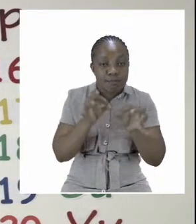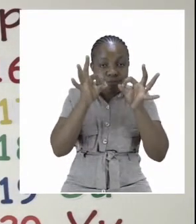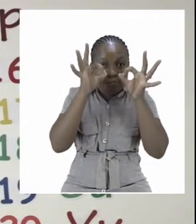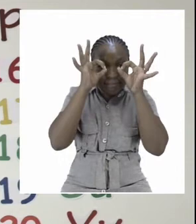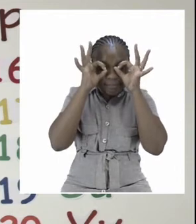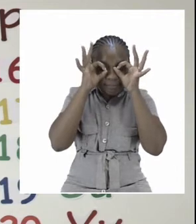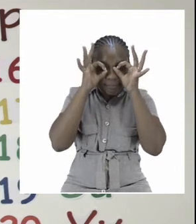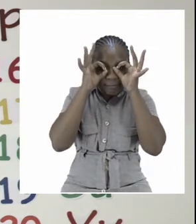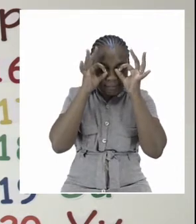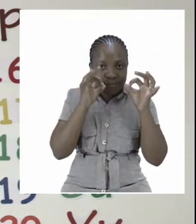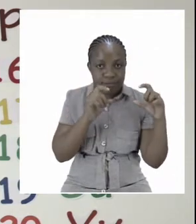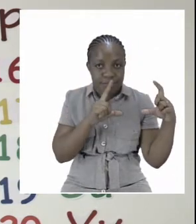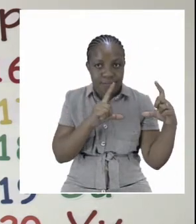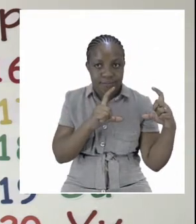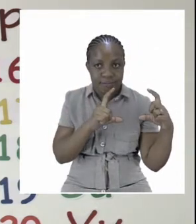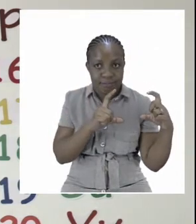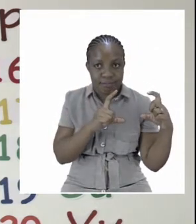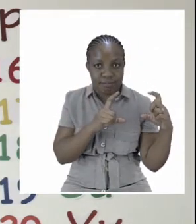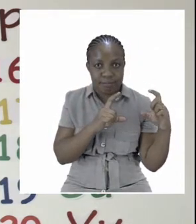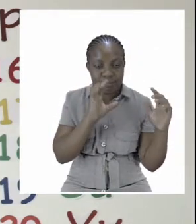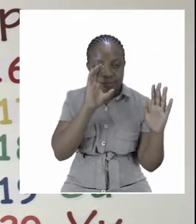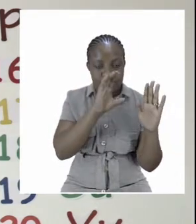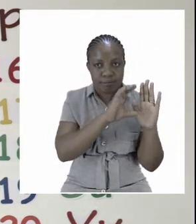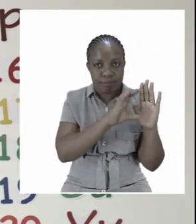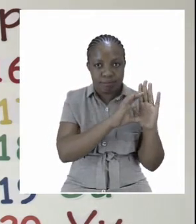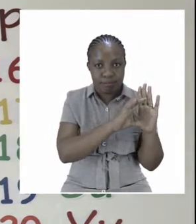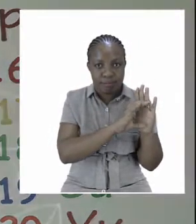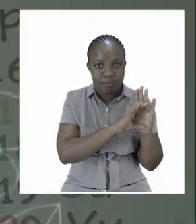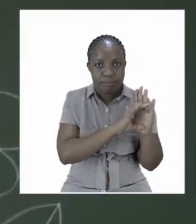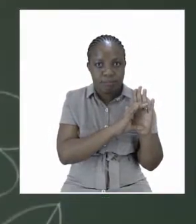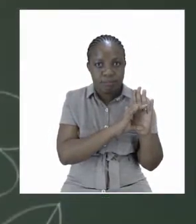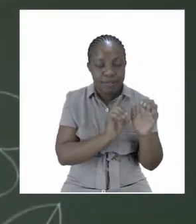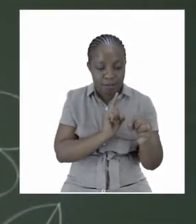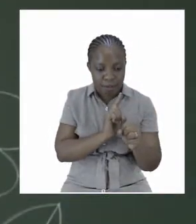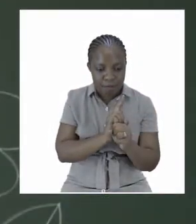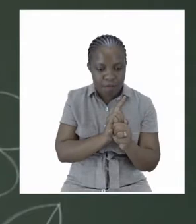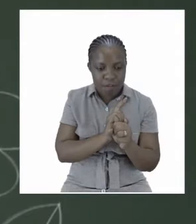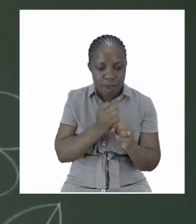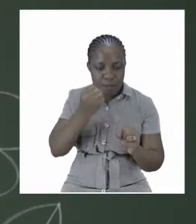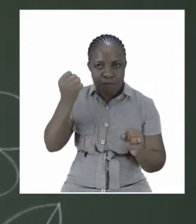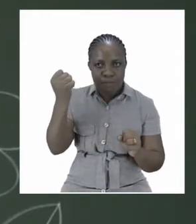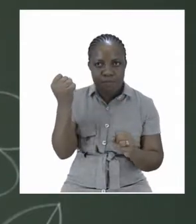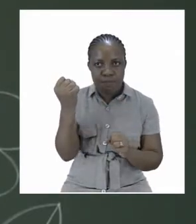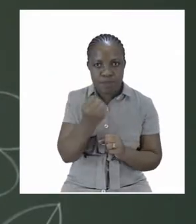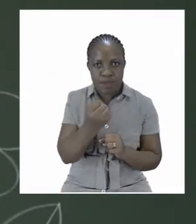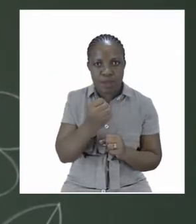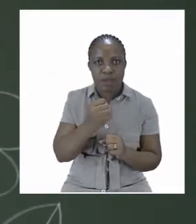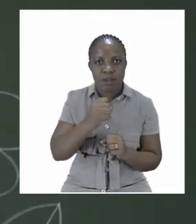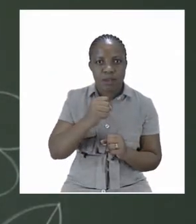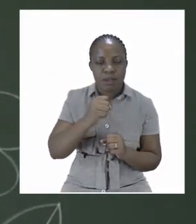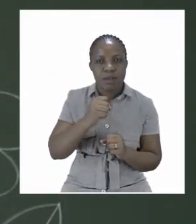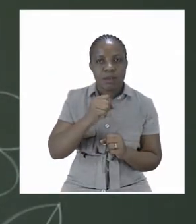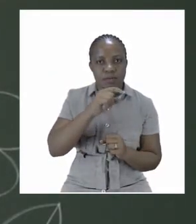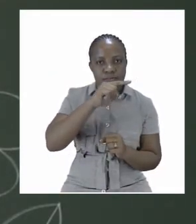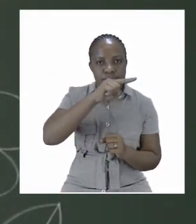going to first trace his outer circle. So, you can practice with your finger. Let's go. You're going to